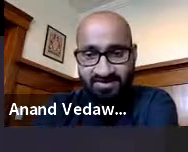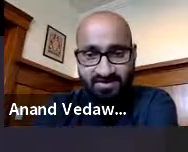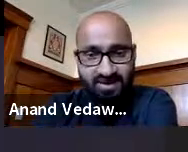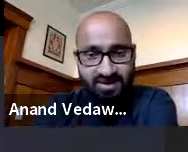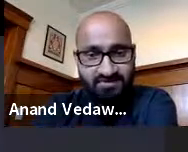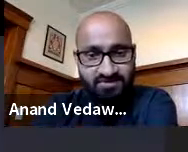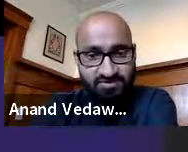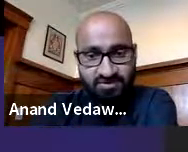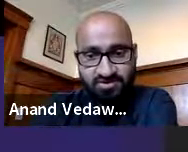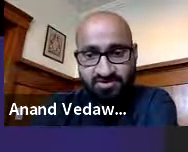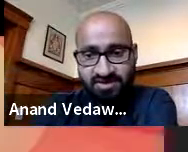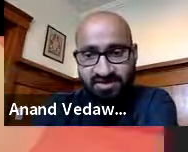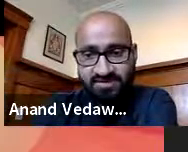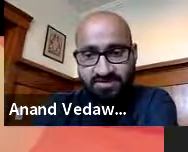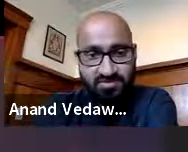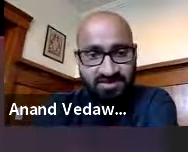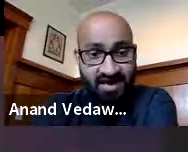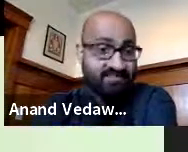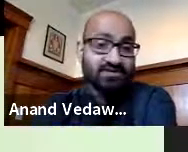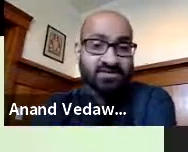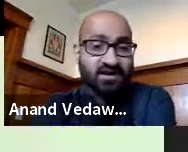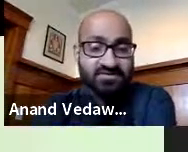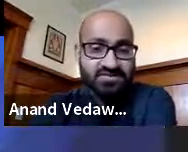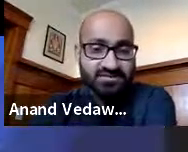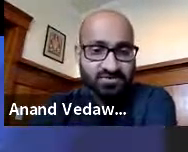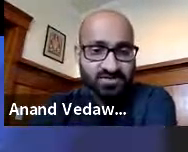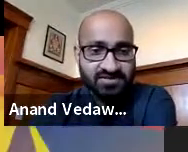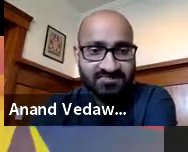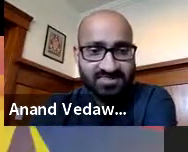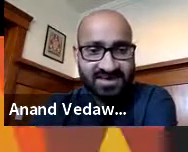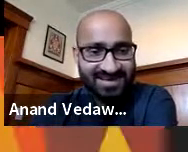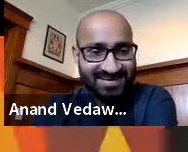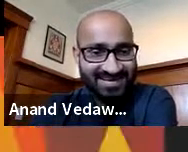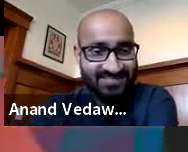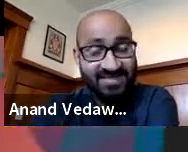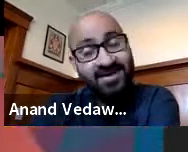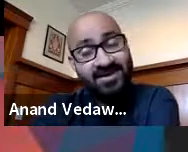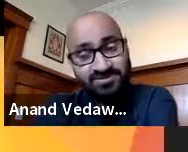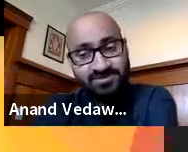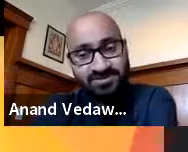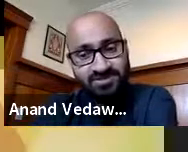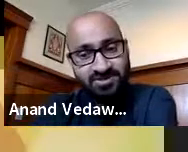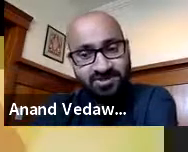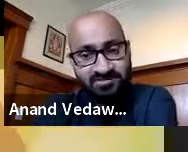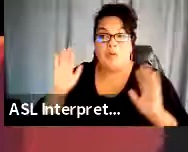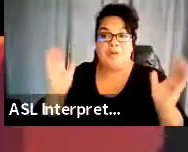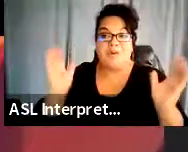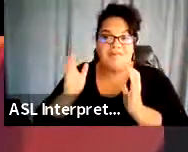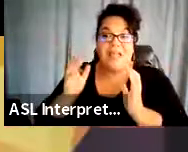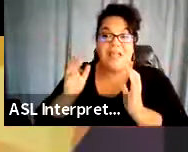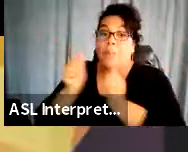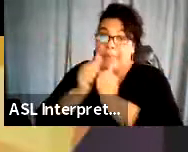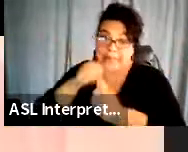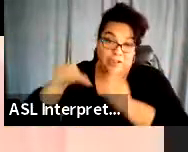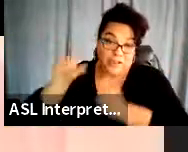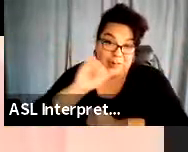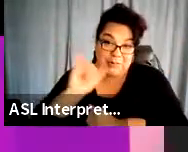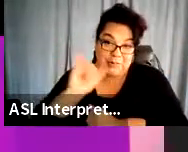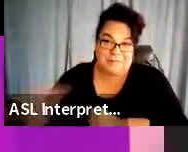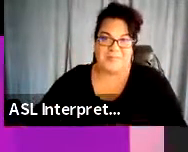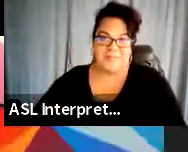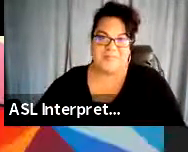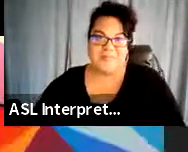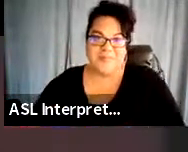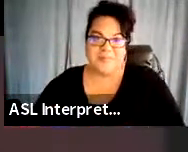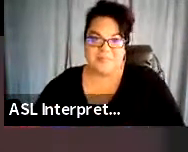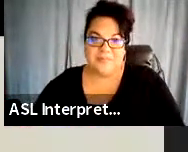Today we have two special guests who will be having a conversation with us, and actually each other. It's No Straight